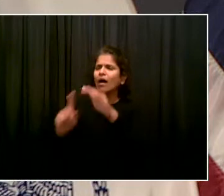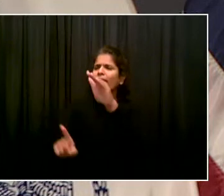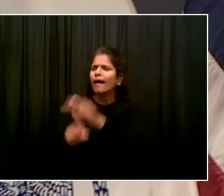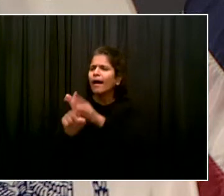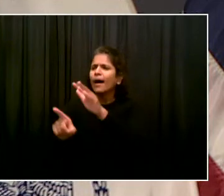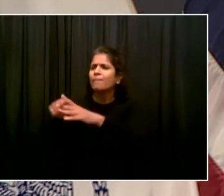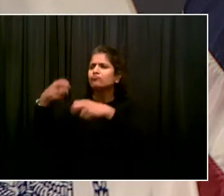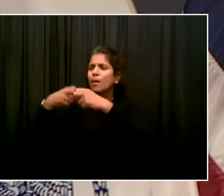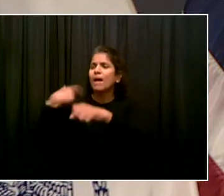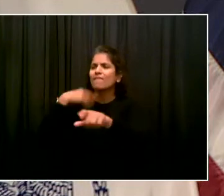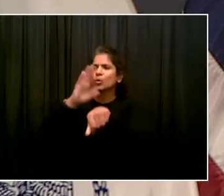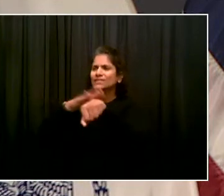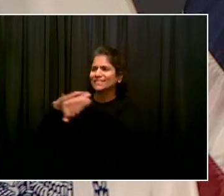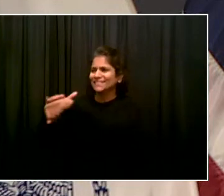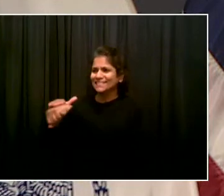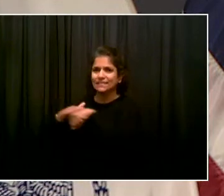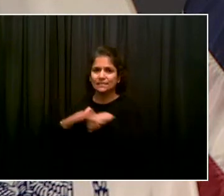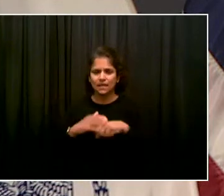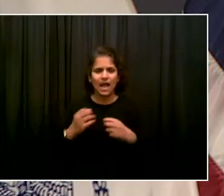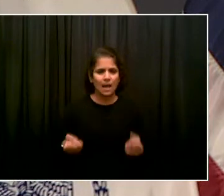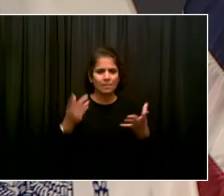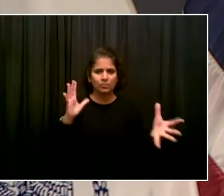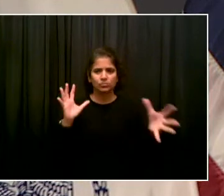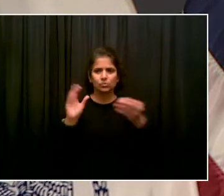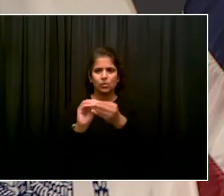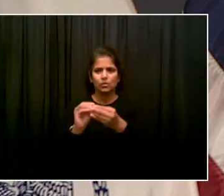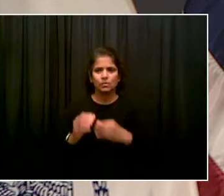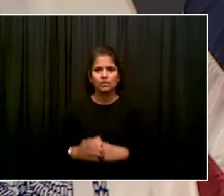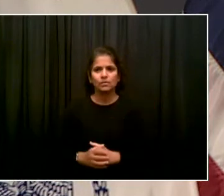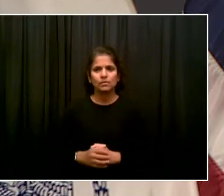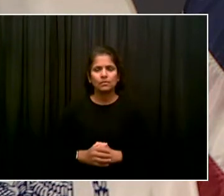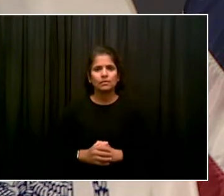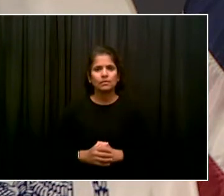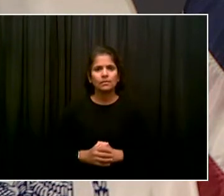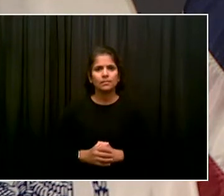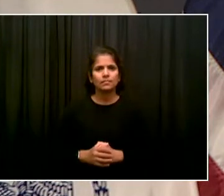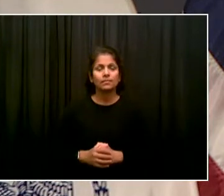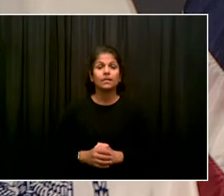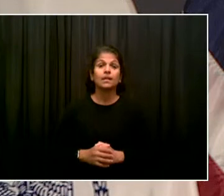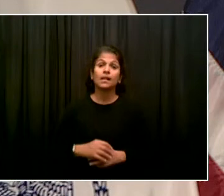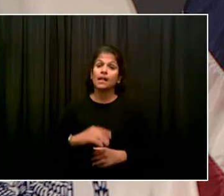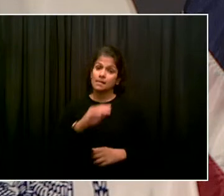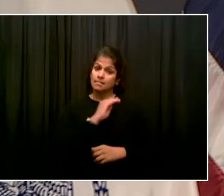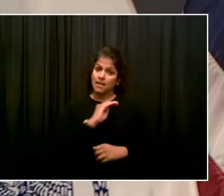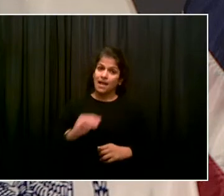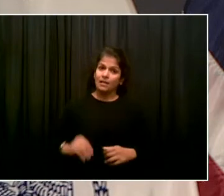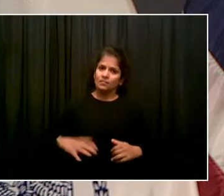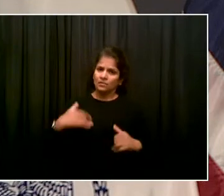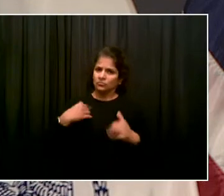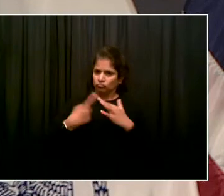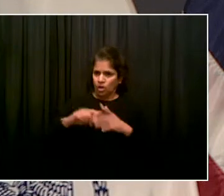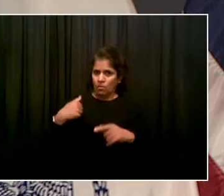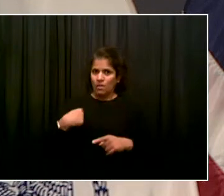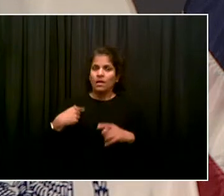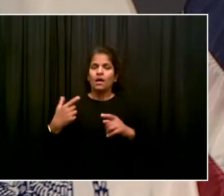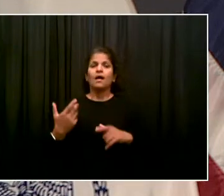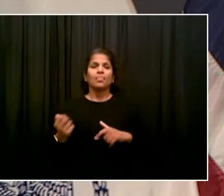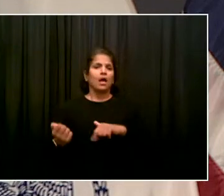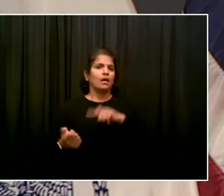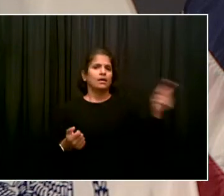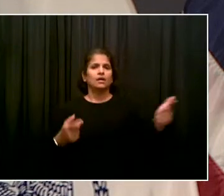Yeah, I'll start and I'll turn to Commissioner Doris. Aaron, 15 is the accurate number. And again, remember